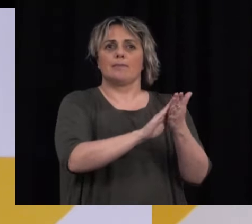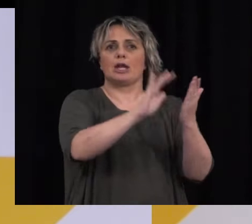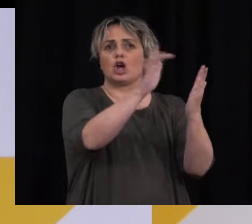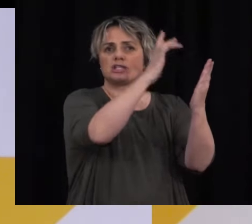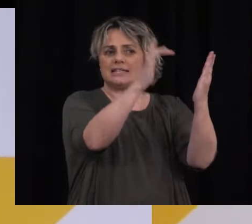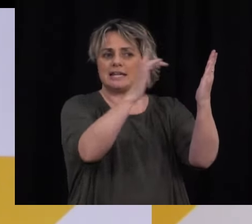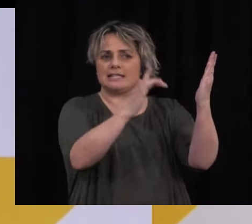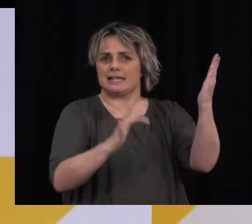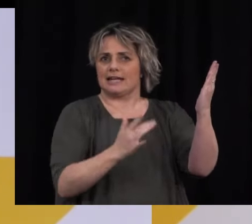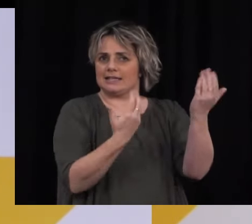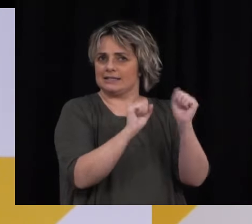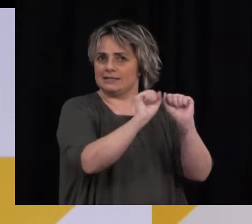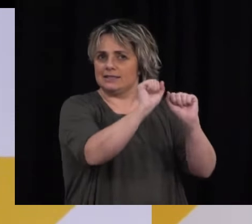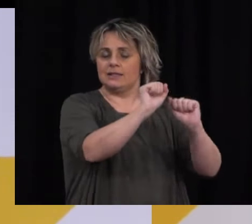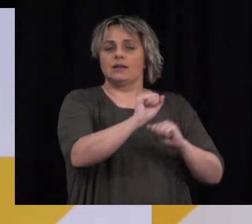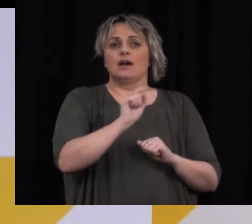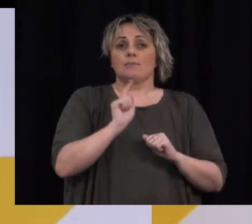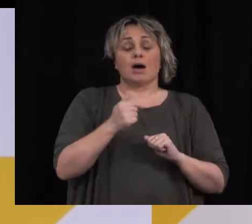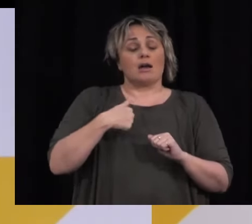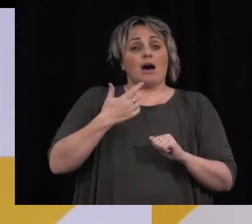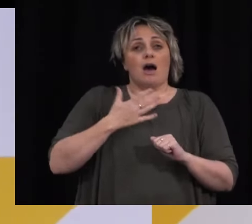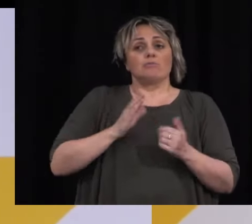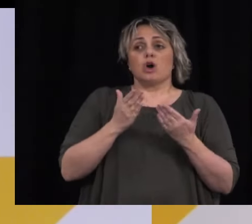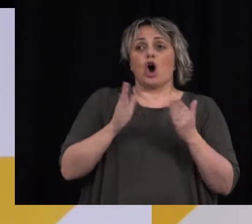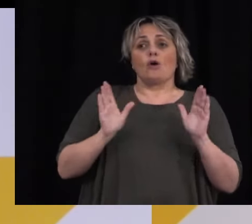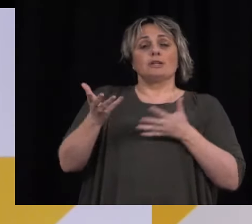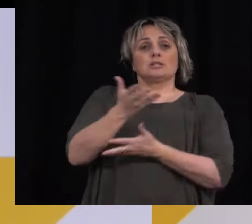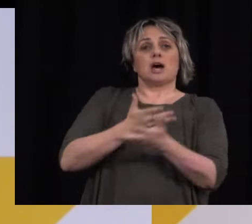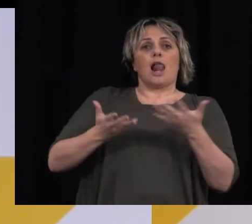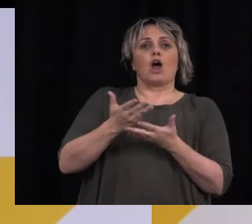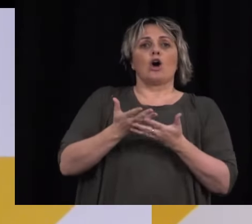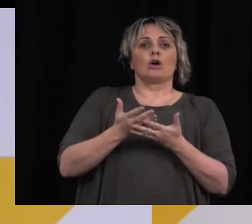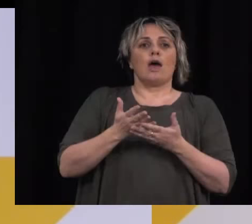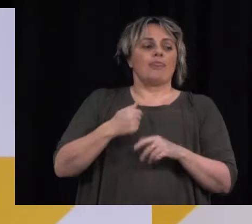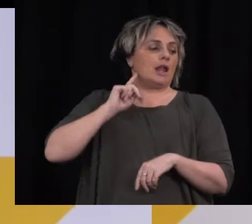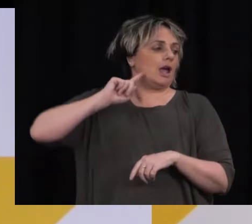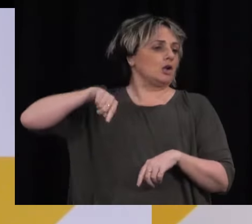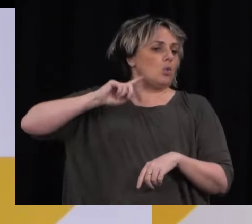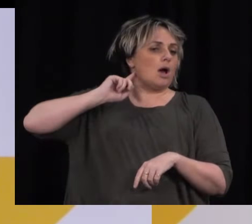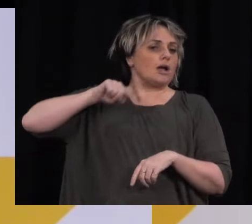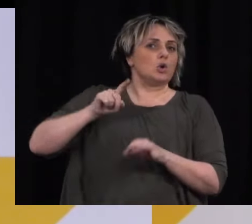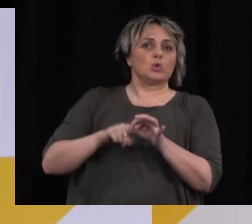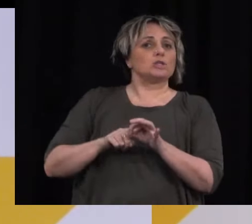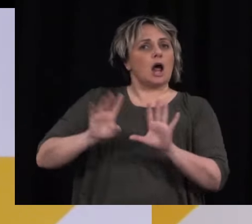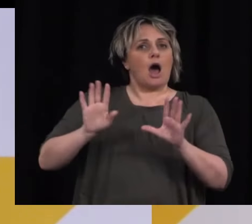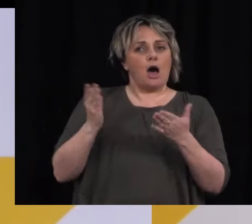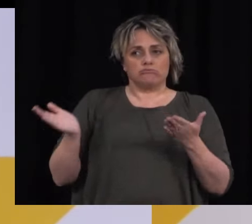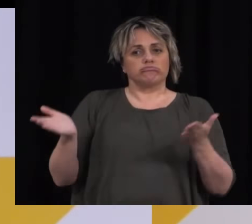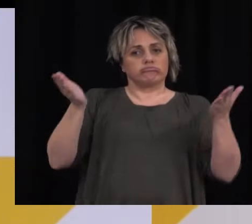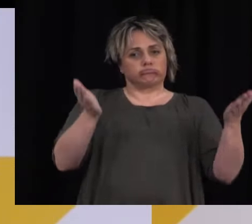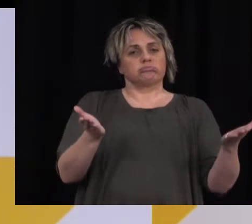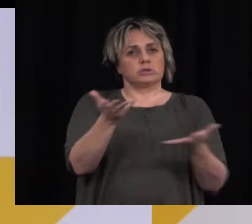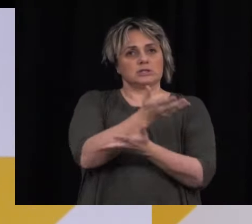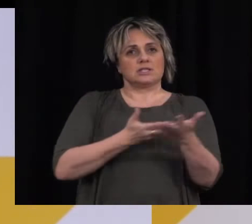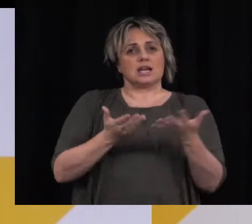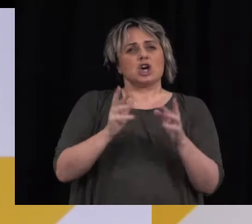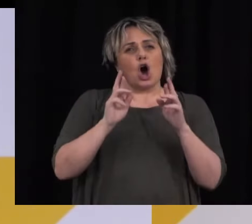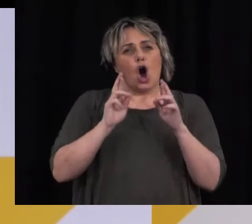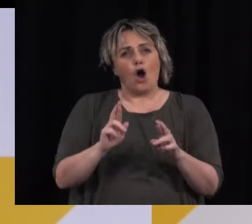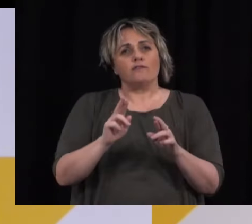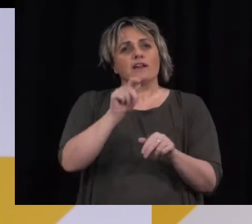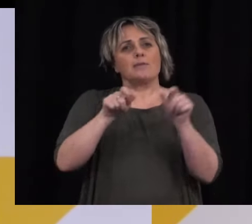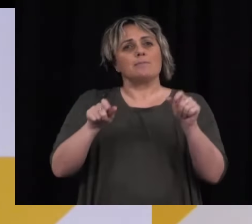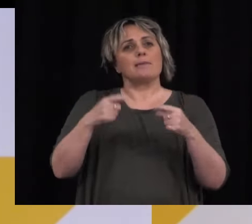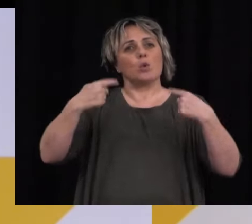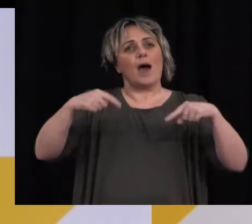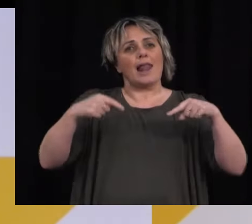that dialogue. I think it's better than ignoring the questions that people have when they are legitimate. I hope people will allow the